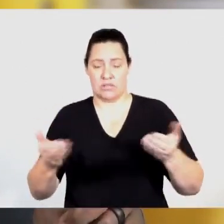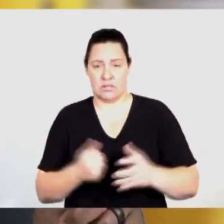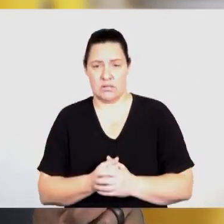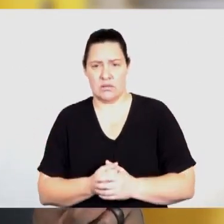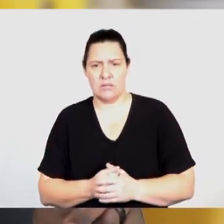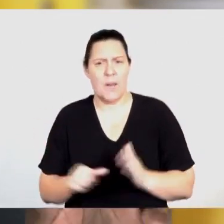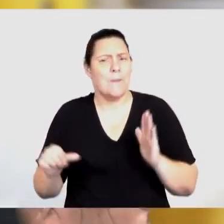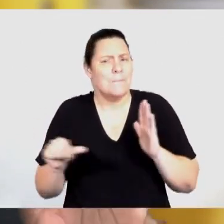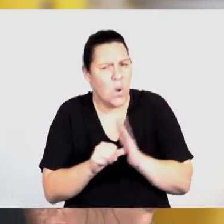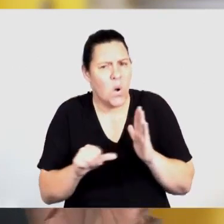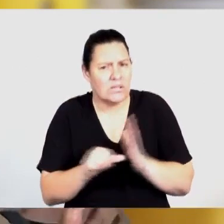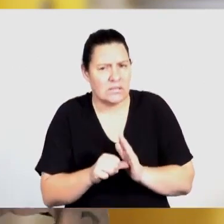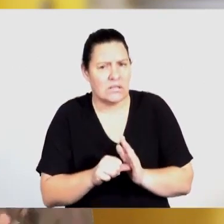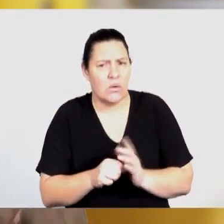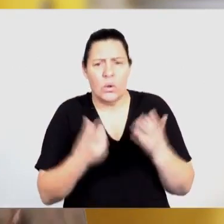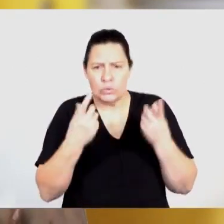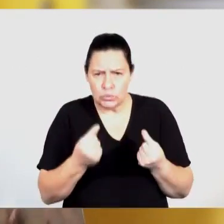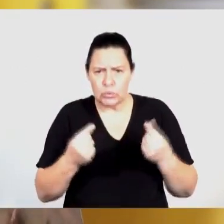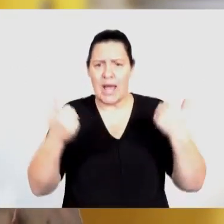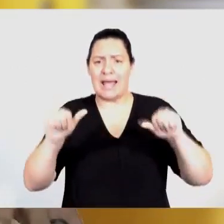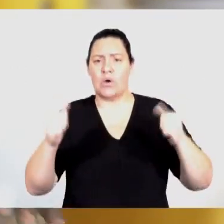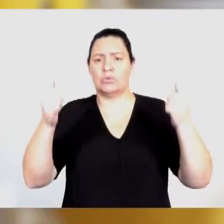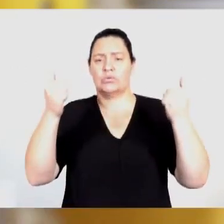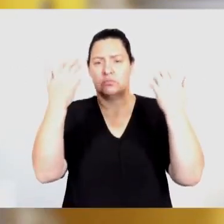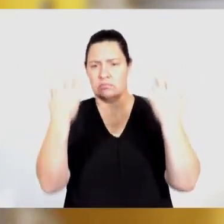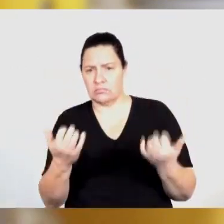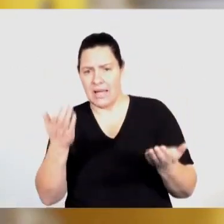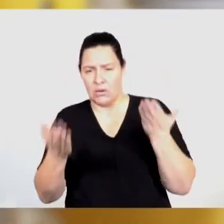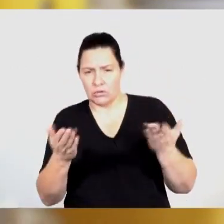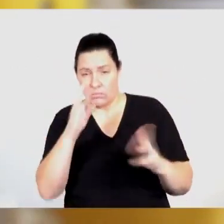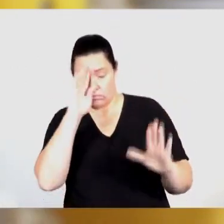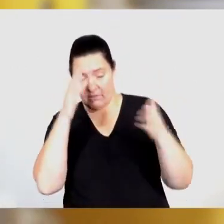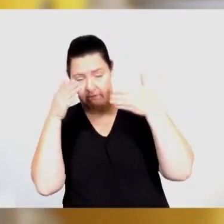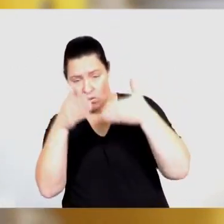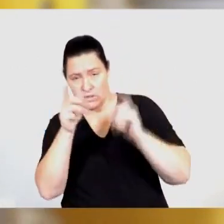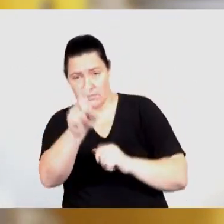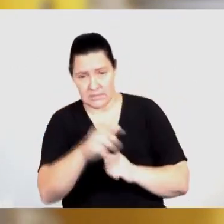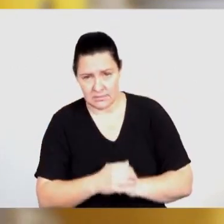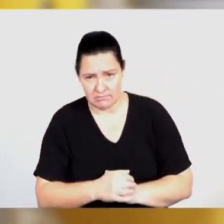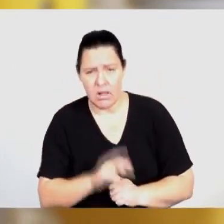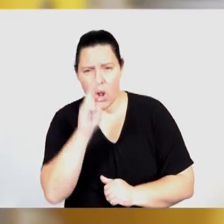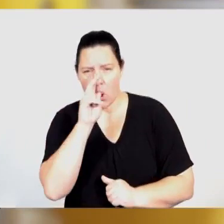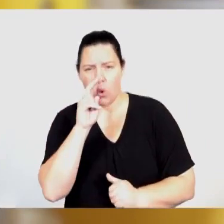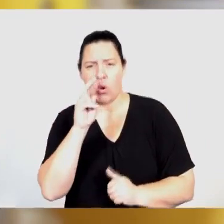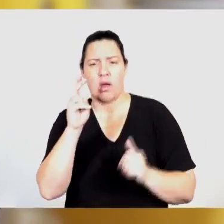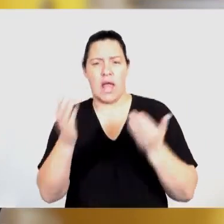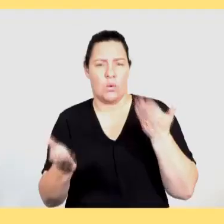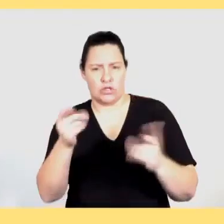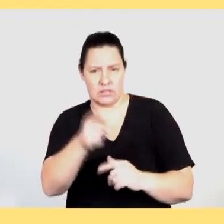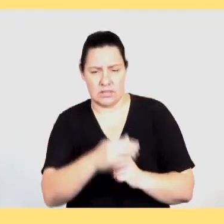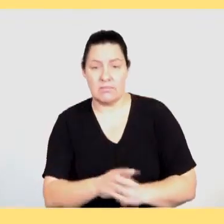equation. Now, it is very important that when I do the accounting equation, you pay very good attention. Let's look at the accounting